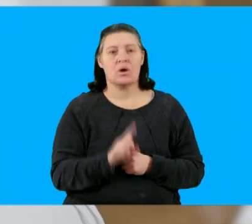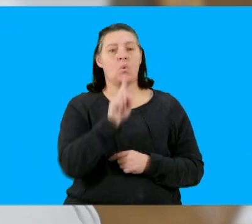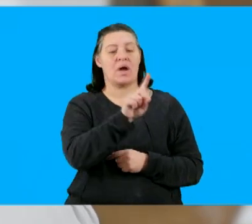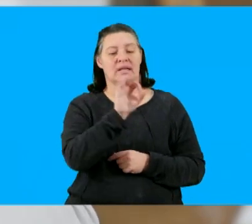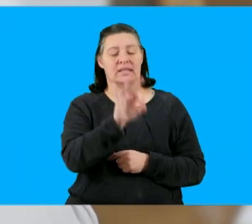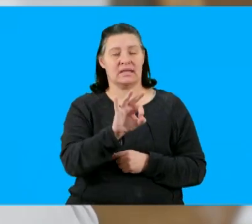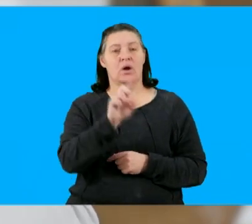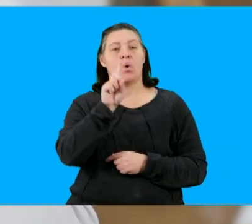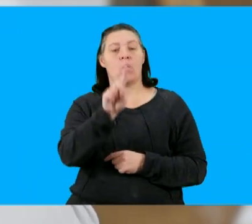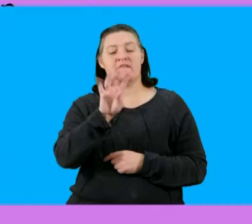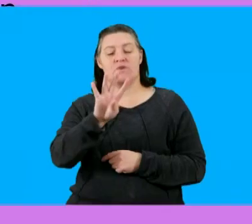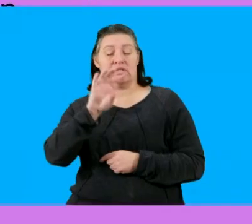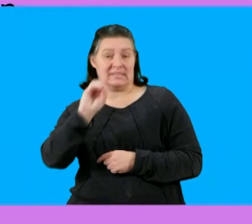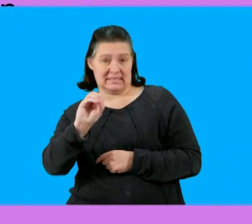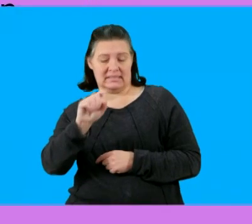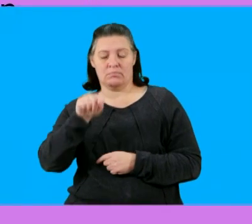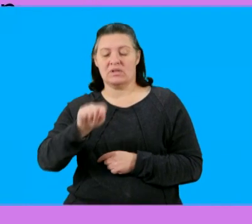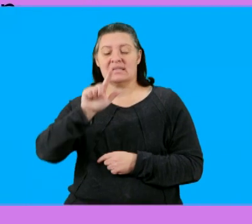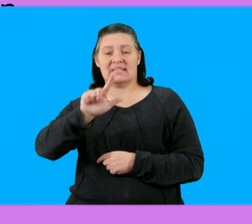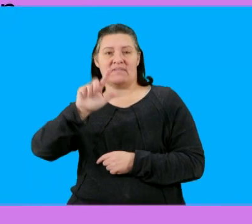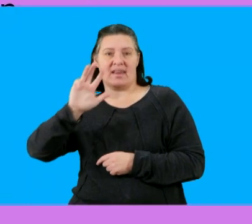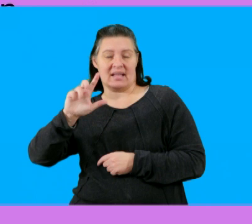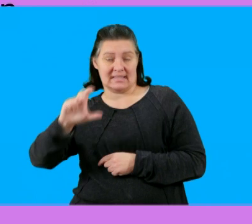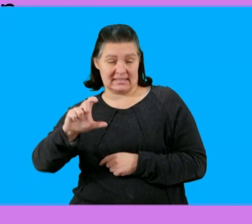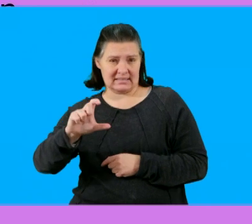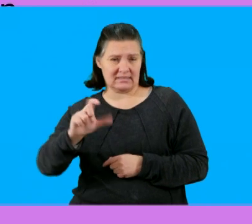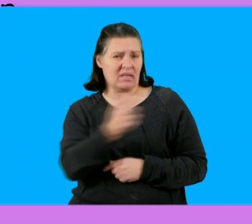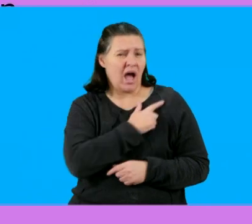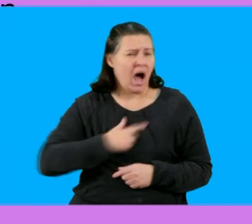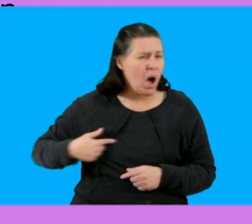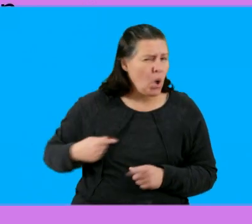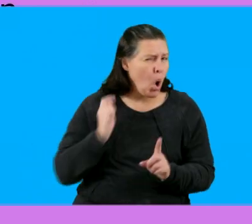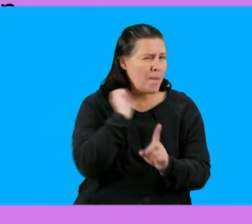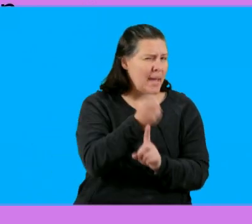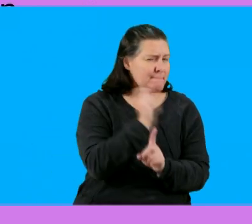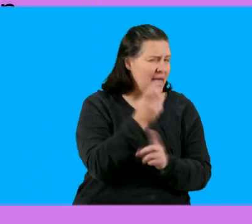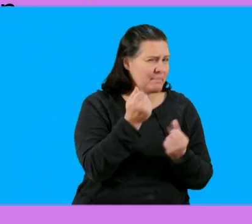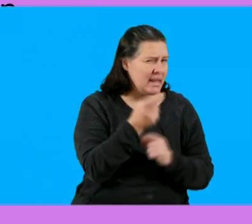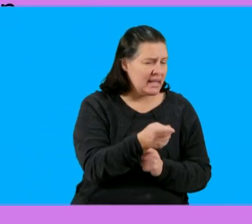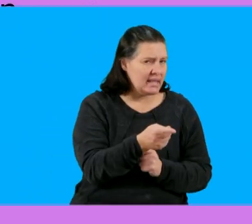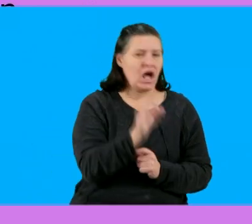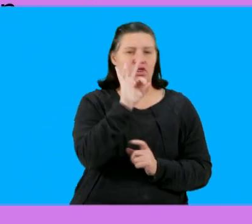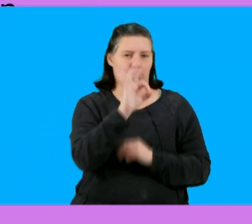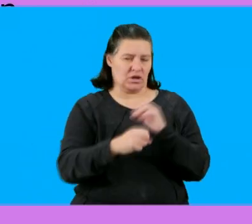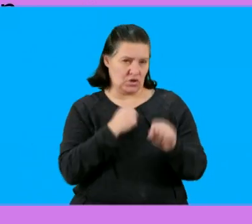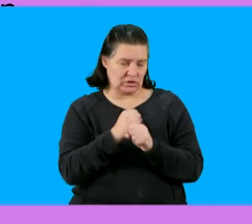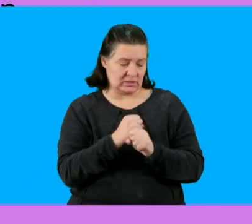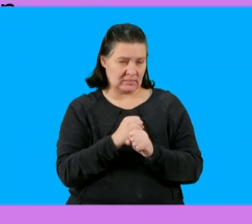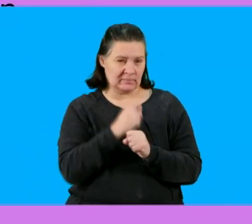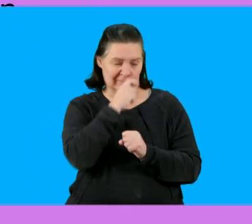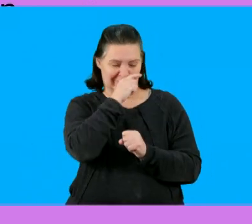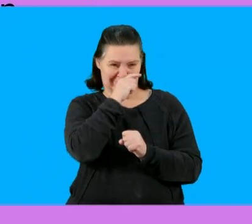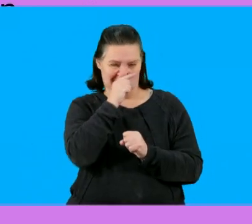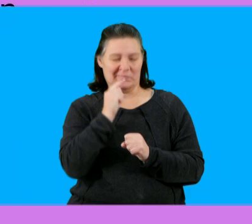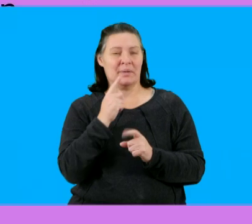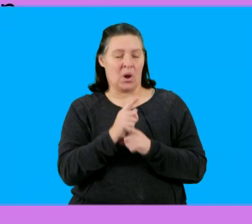is 13,140 rand and 79 cents. How long does he have to pay back this money? 3 years, right?